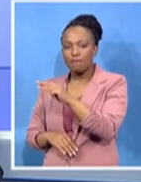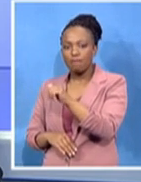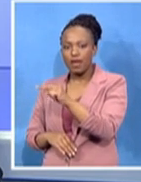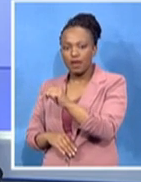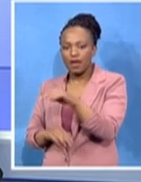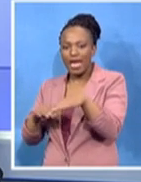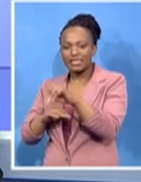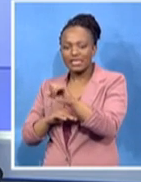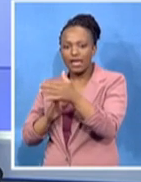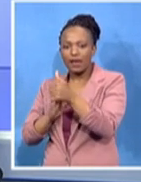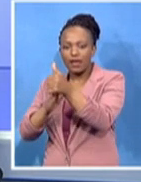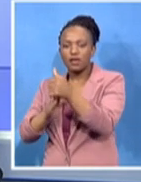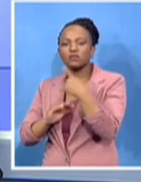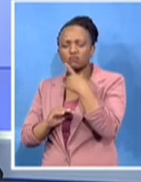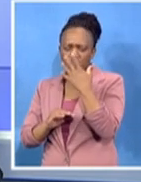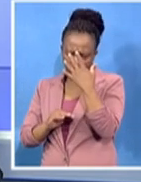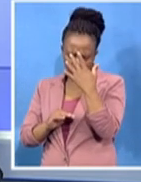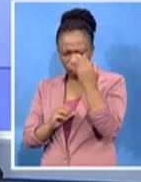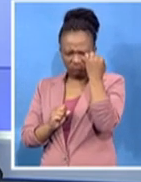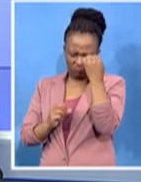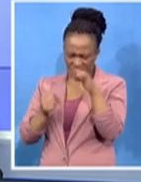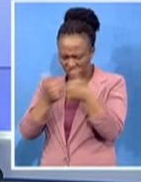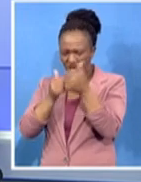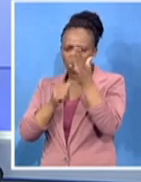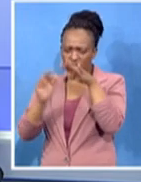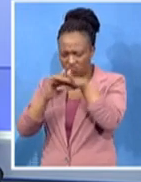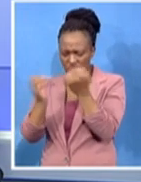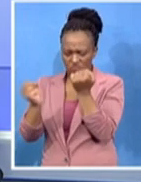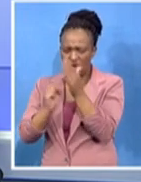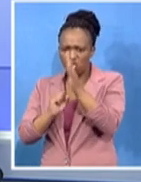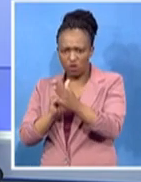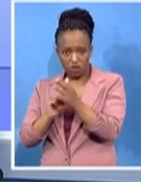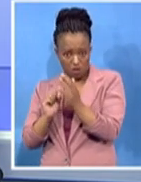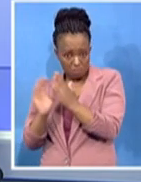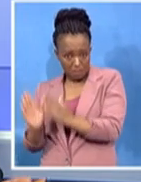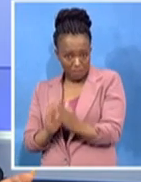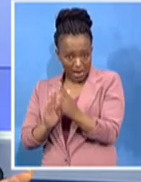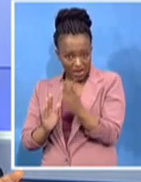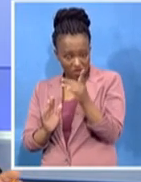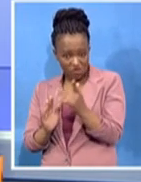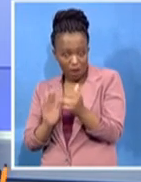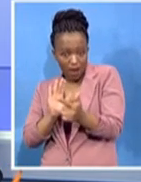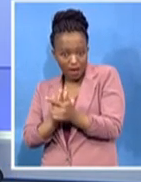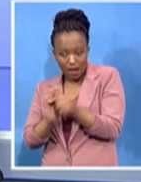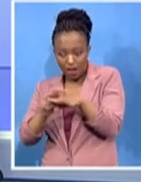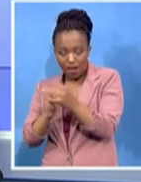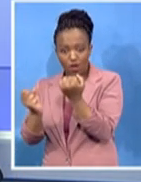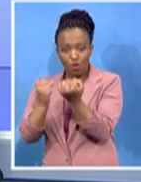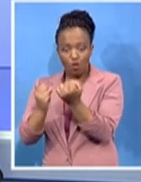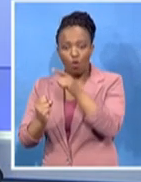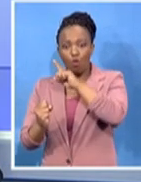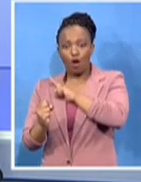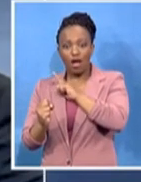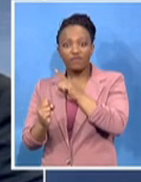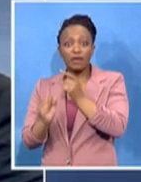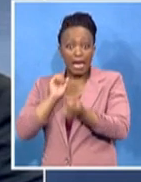you prepared to go the legal route should the need arise? I